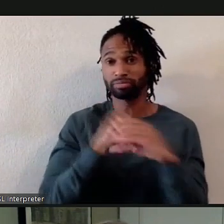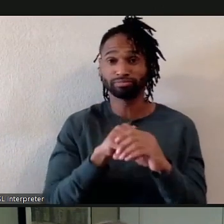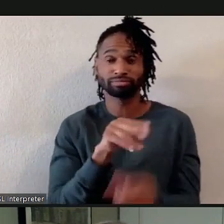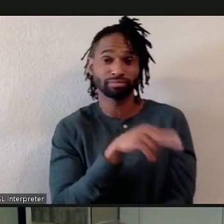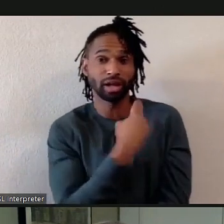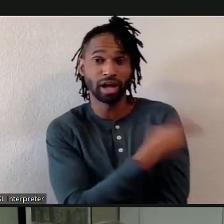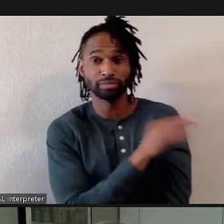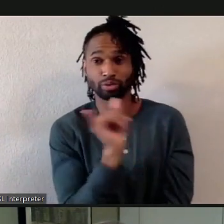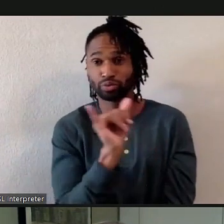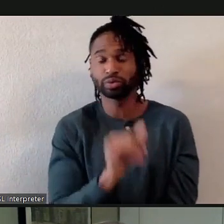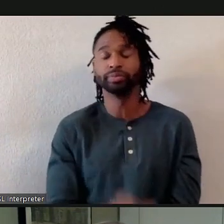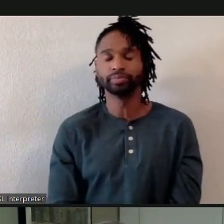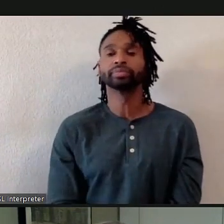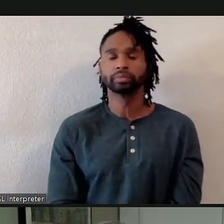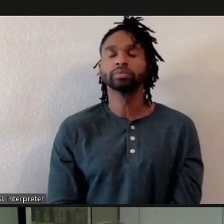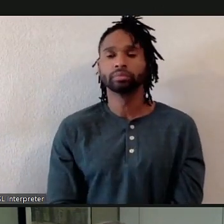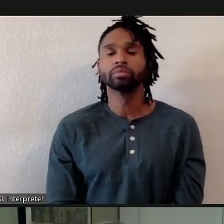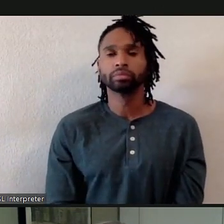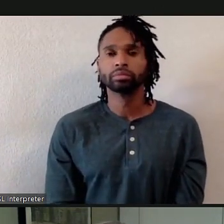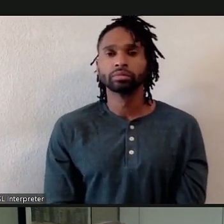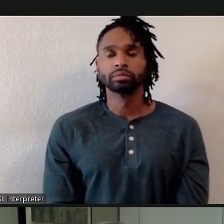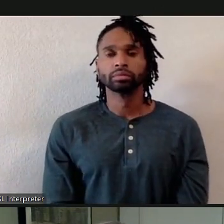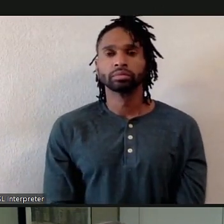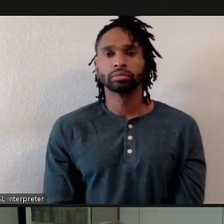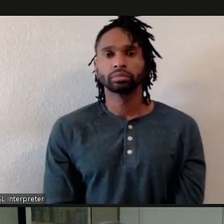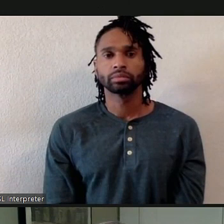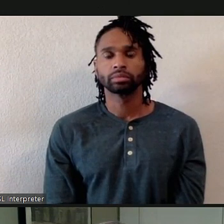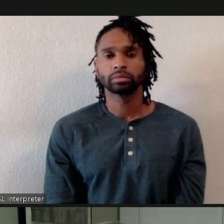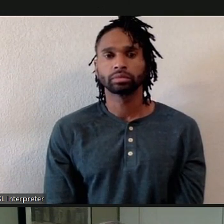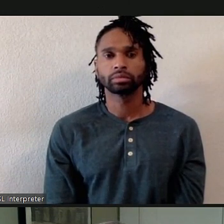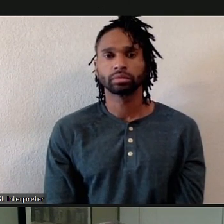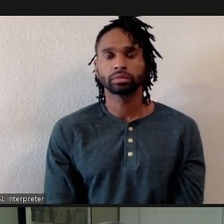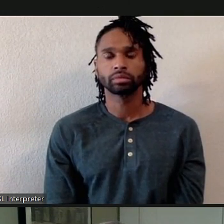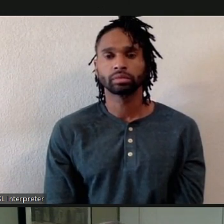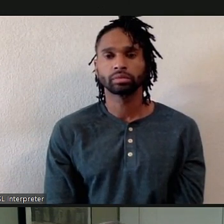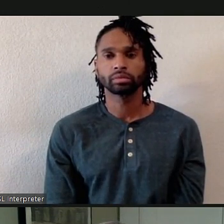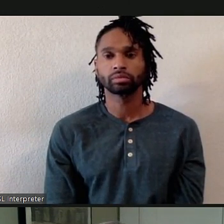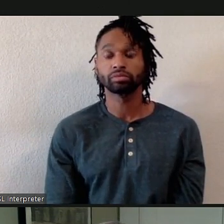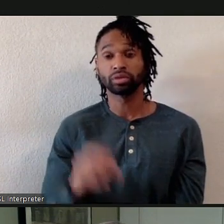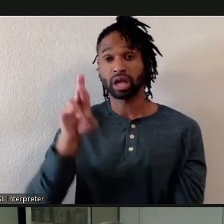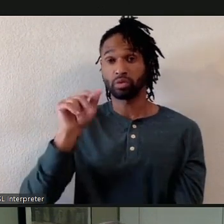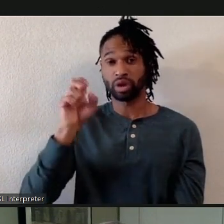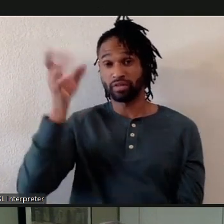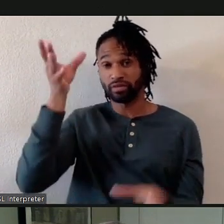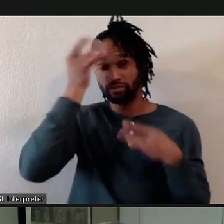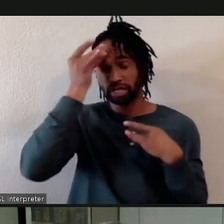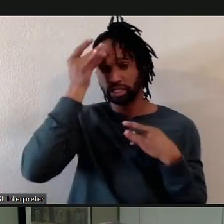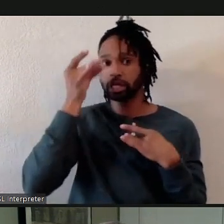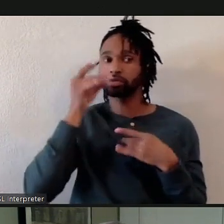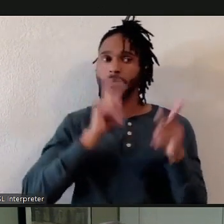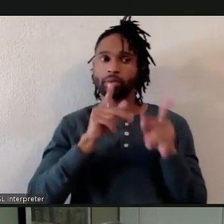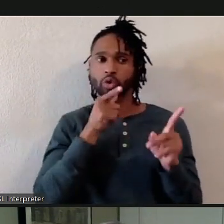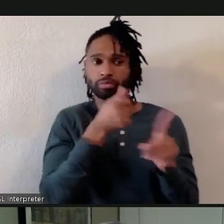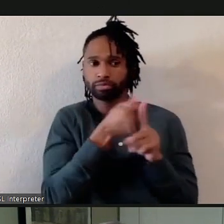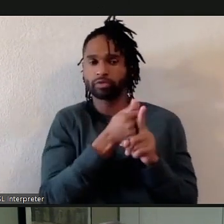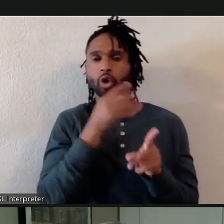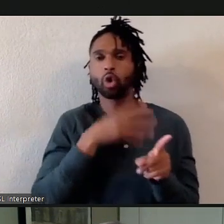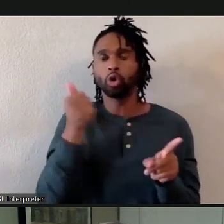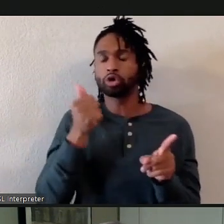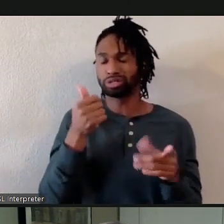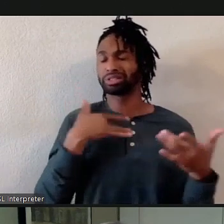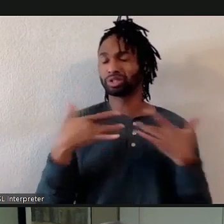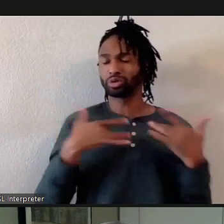the rise of the rate of infection among those who are older is concerning. Going with